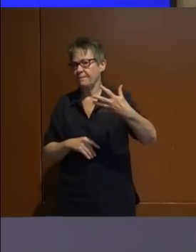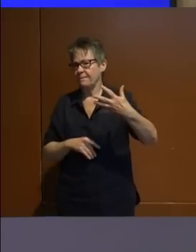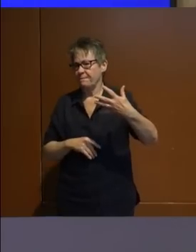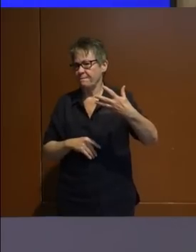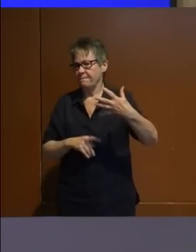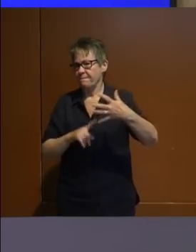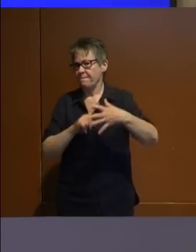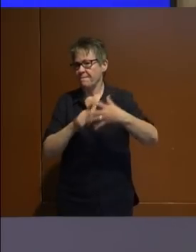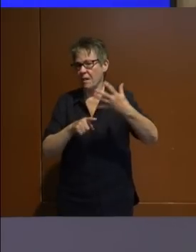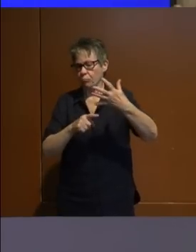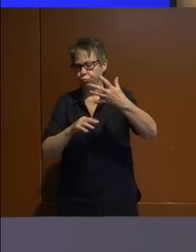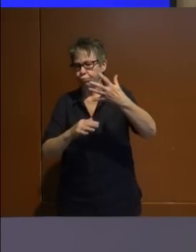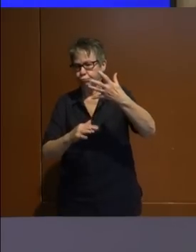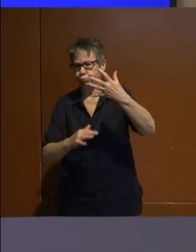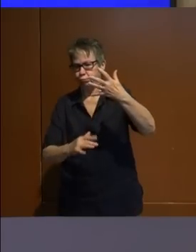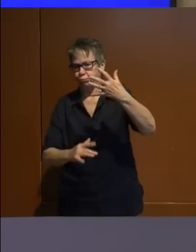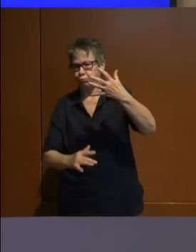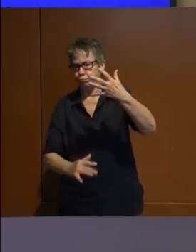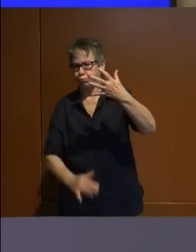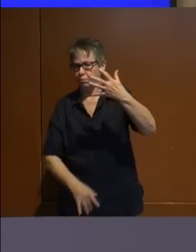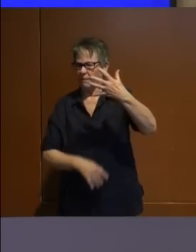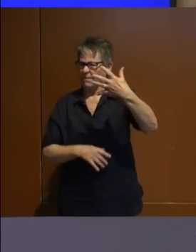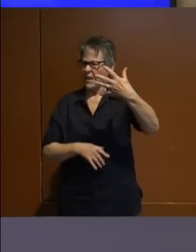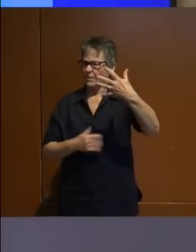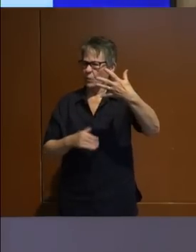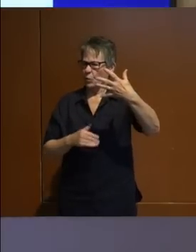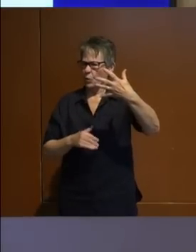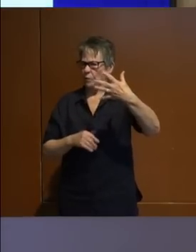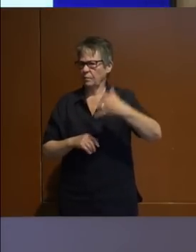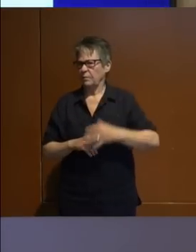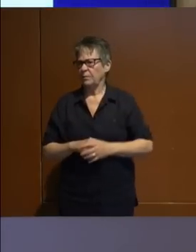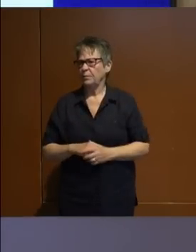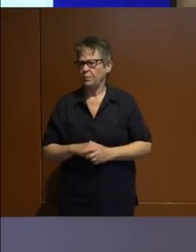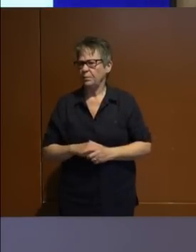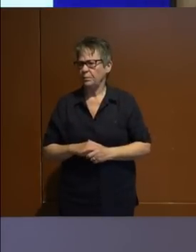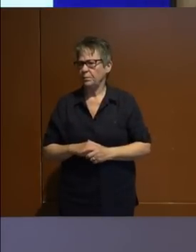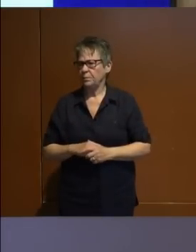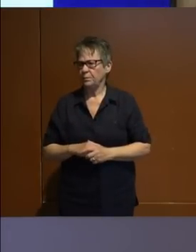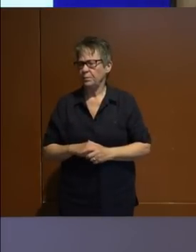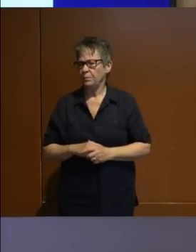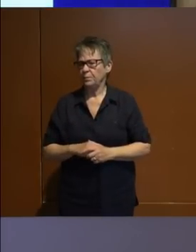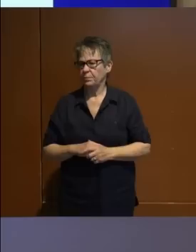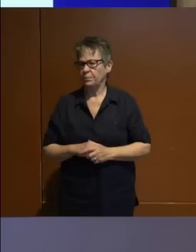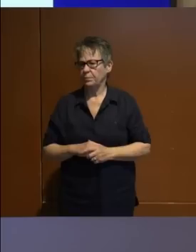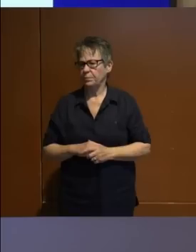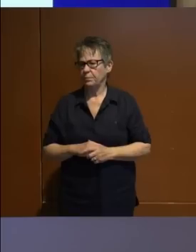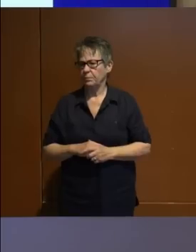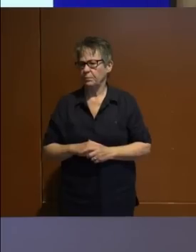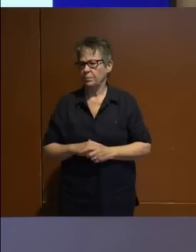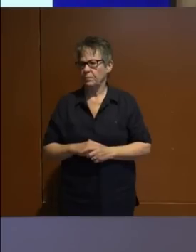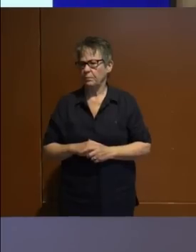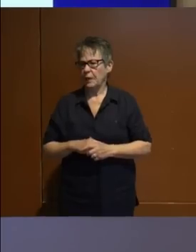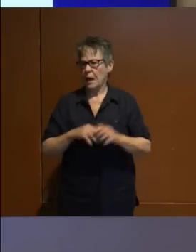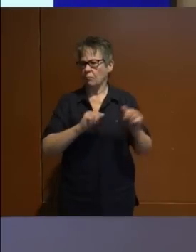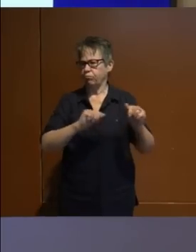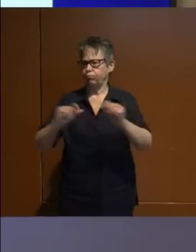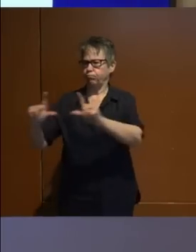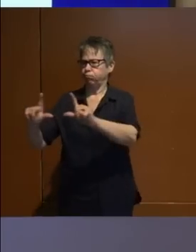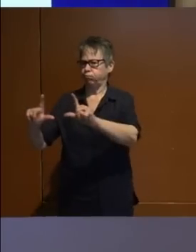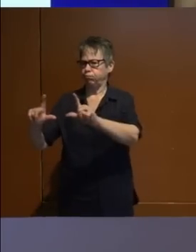them. Could we put the charts back up, please, the two graphs side by side? So folks, this is going to